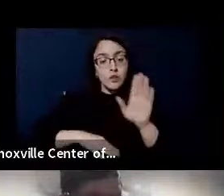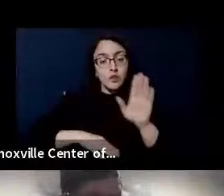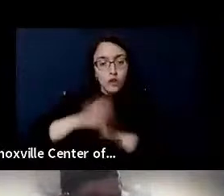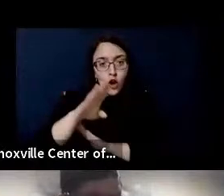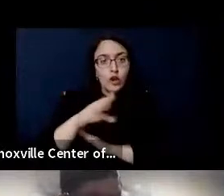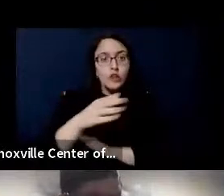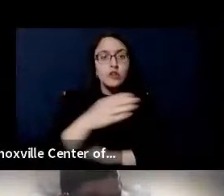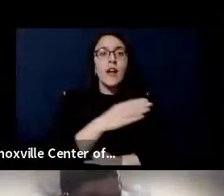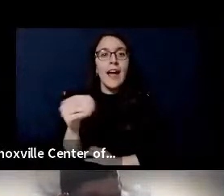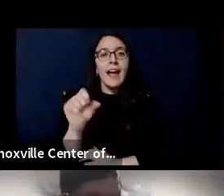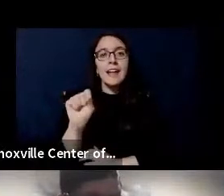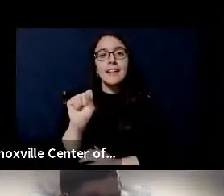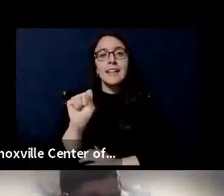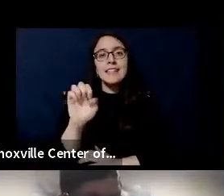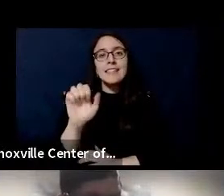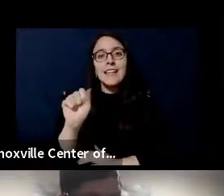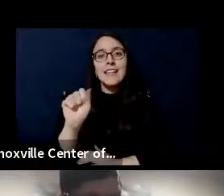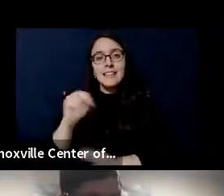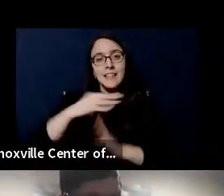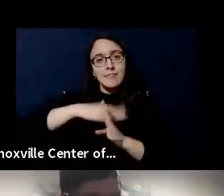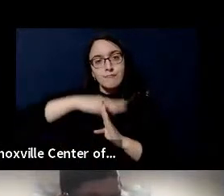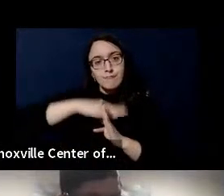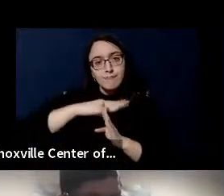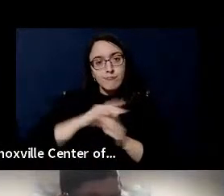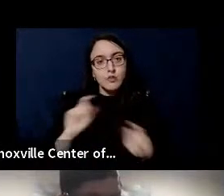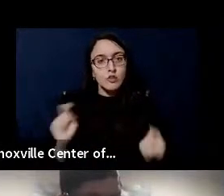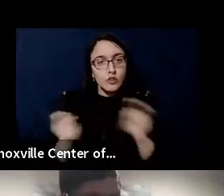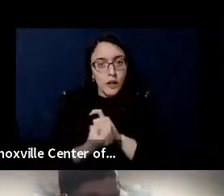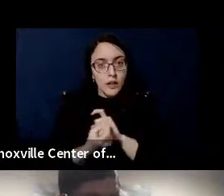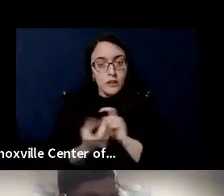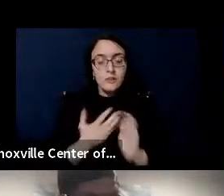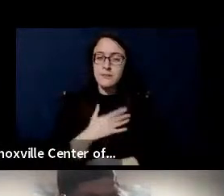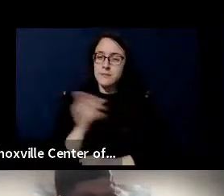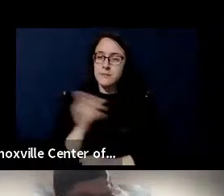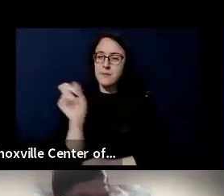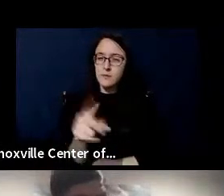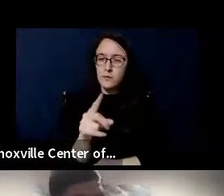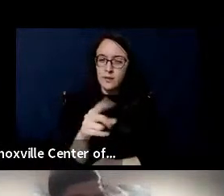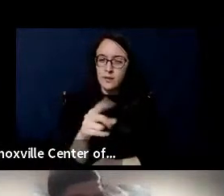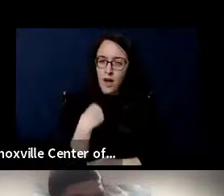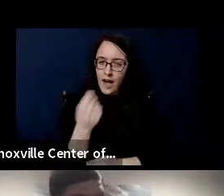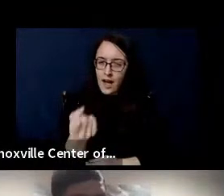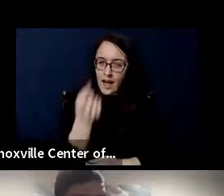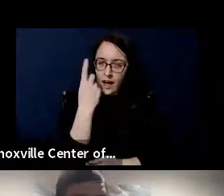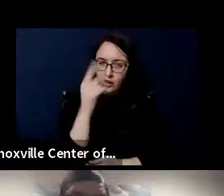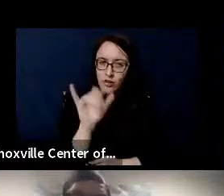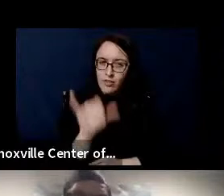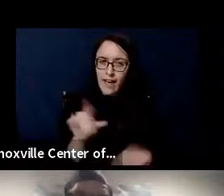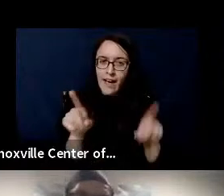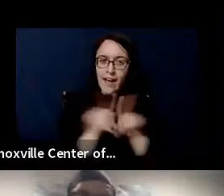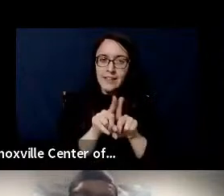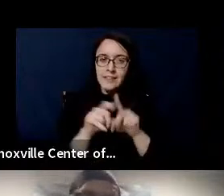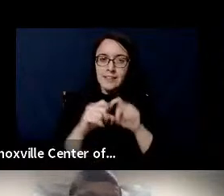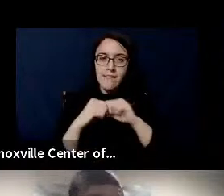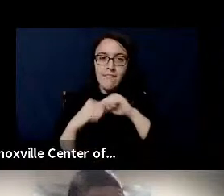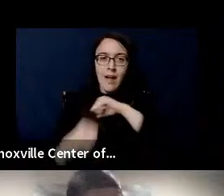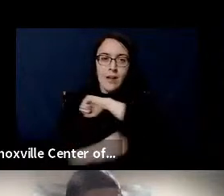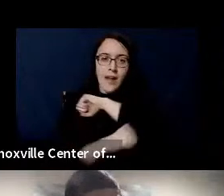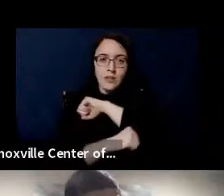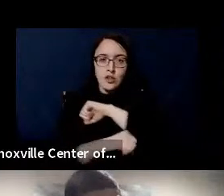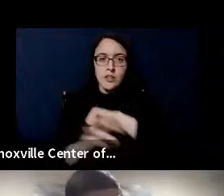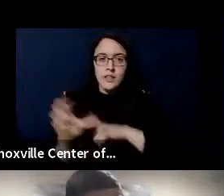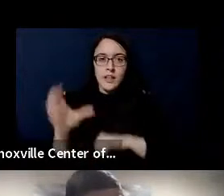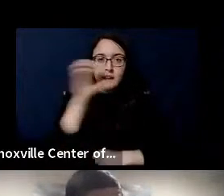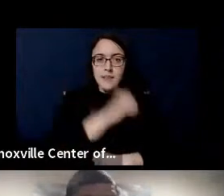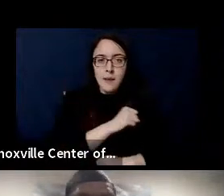seasonality change. So I guess my question is, if I understand that as the foundation, the foundational